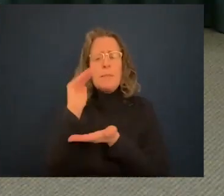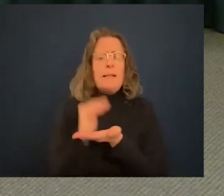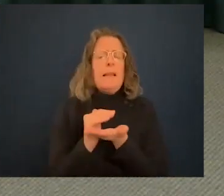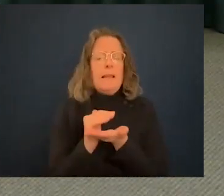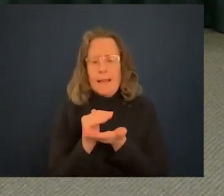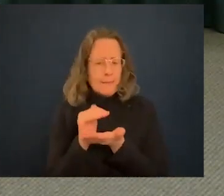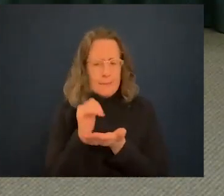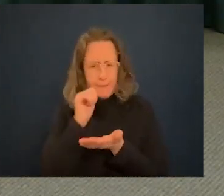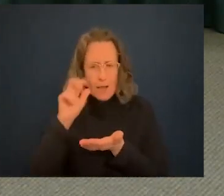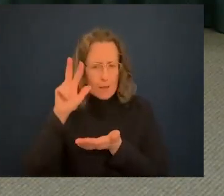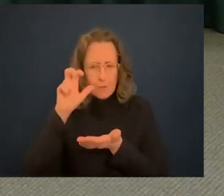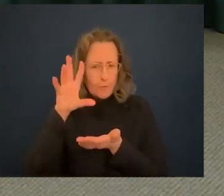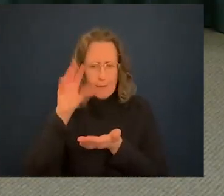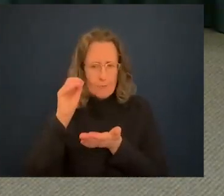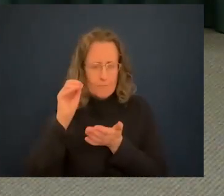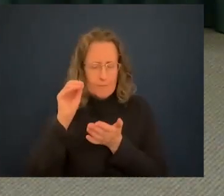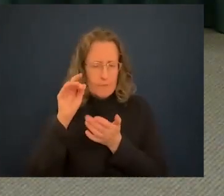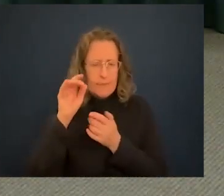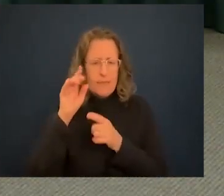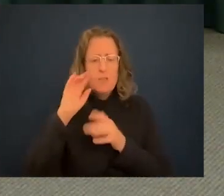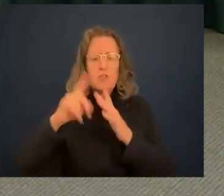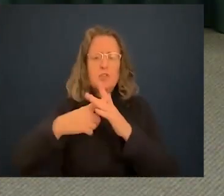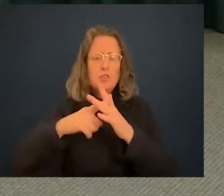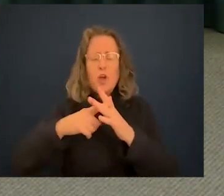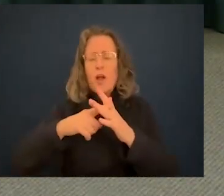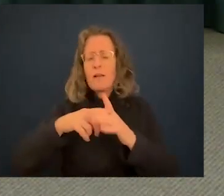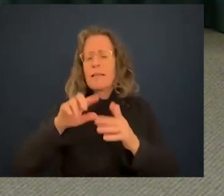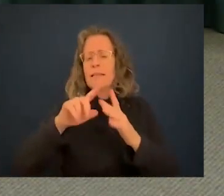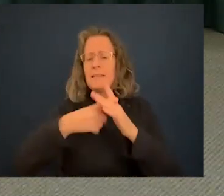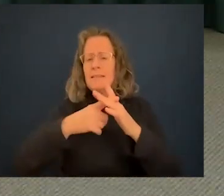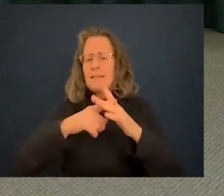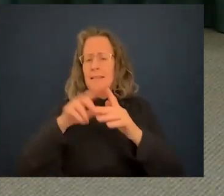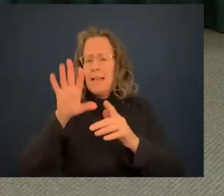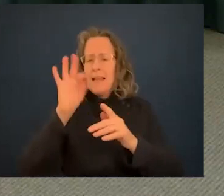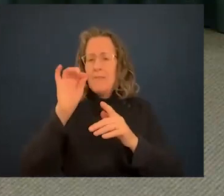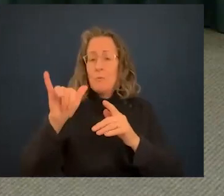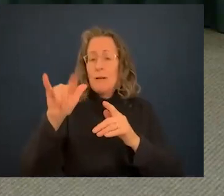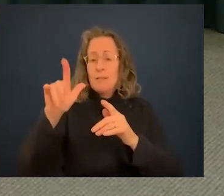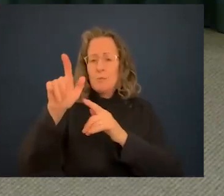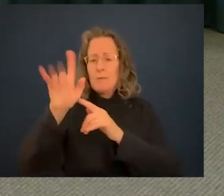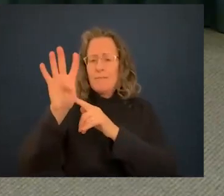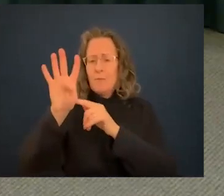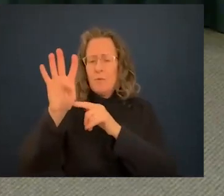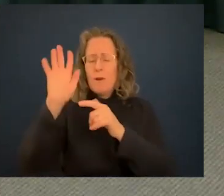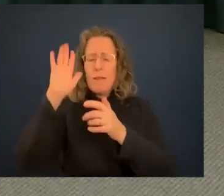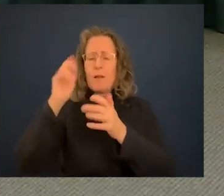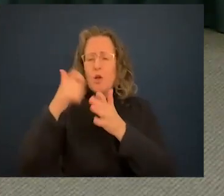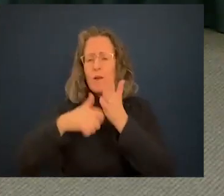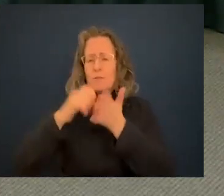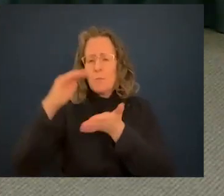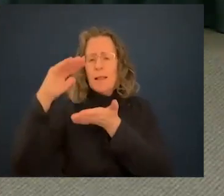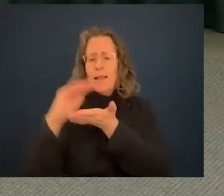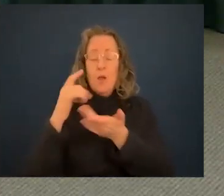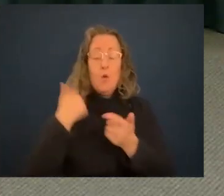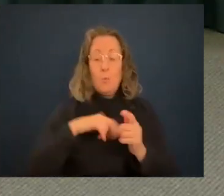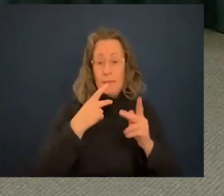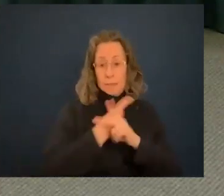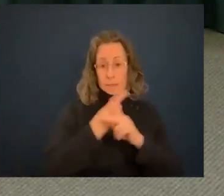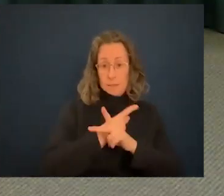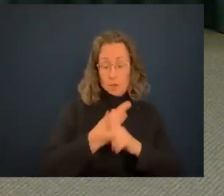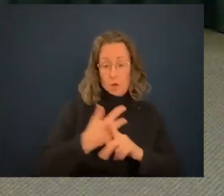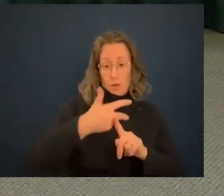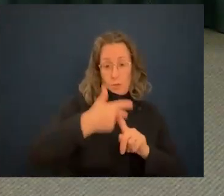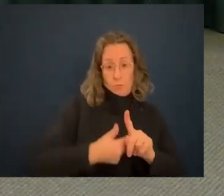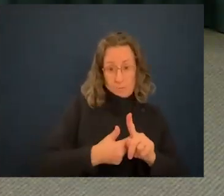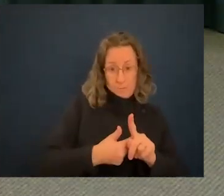starting FY 24 beginning of fy24 if that makes sense because we actually calculated the three months uh included